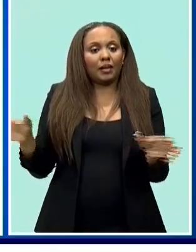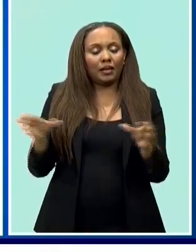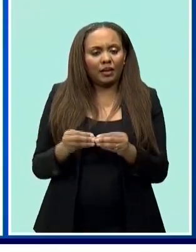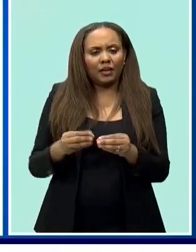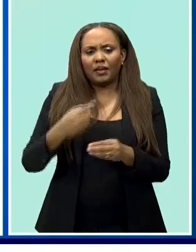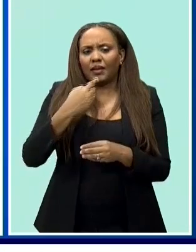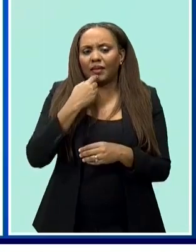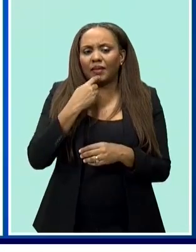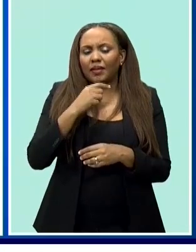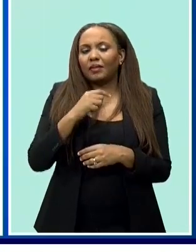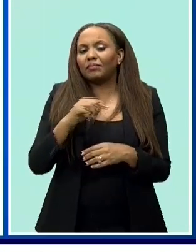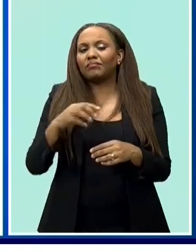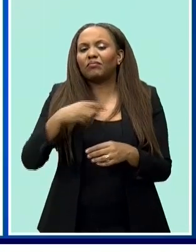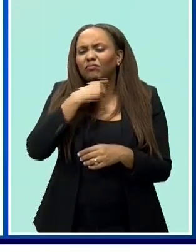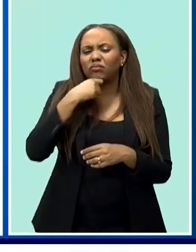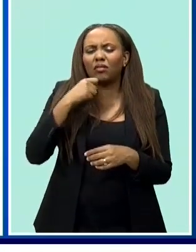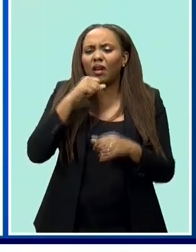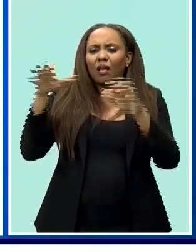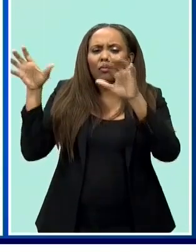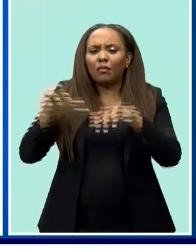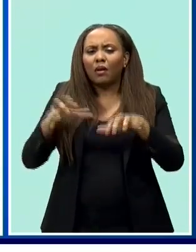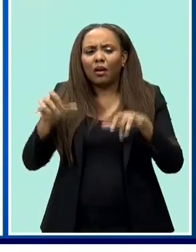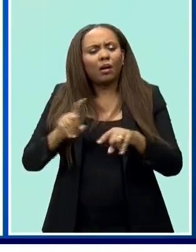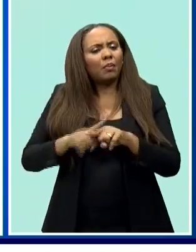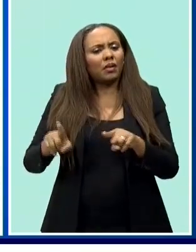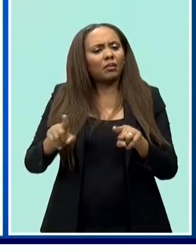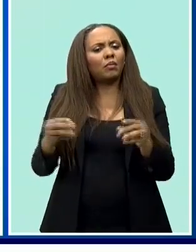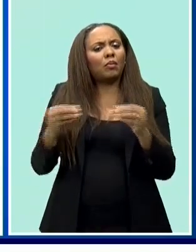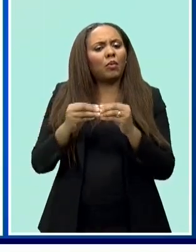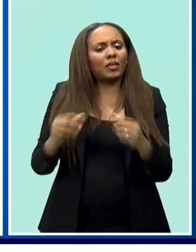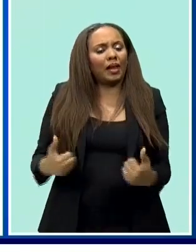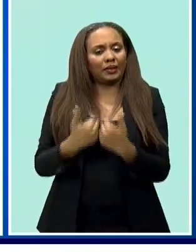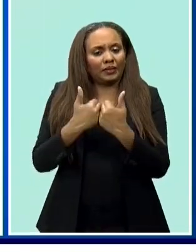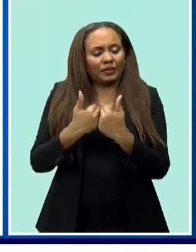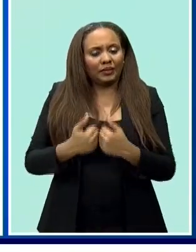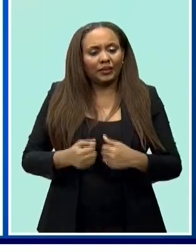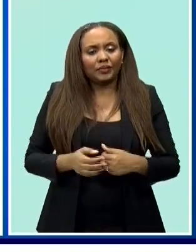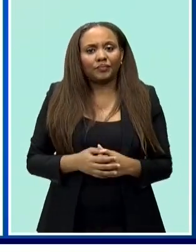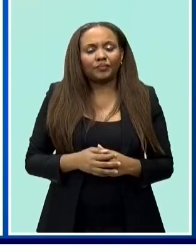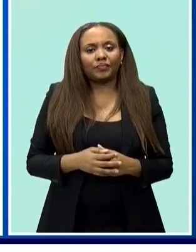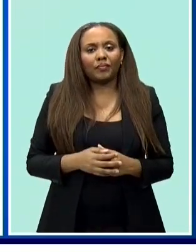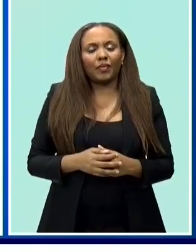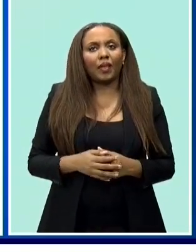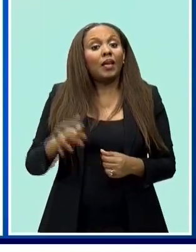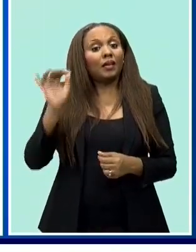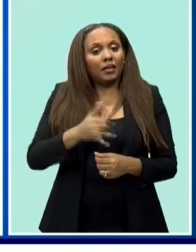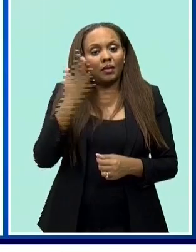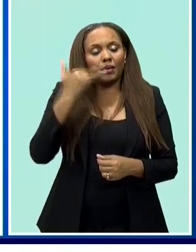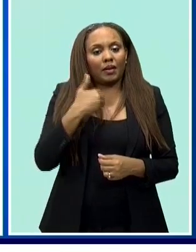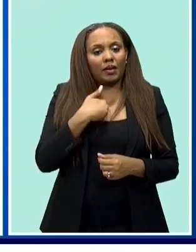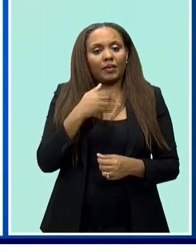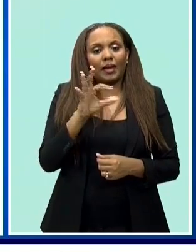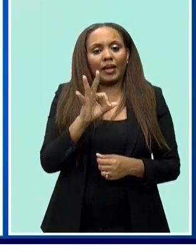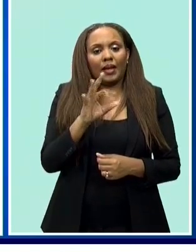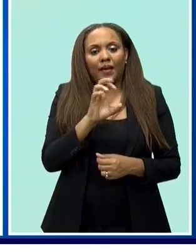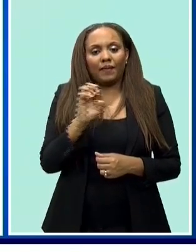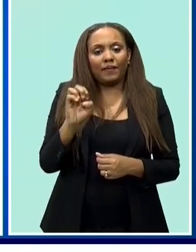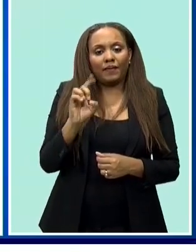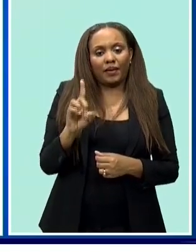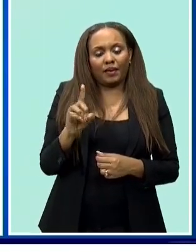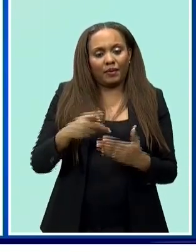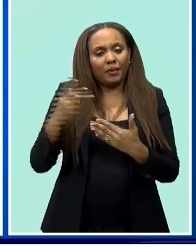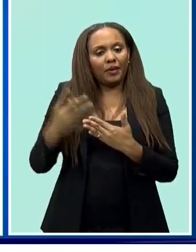aren't the only challenges associated with climate change. That's the reason why the feed program was launched. because we